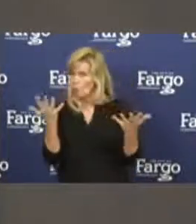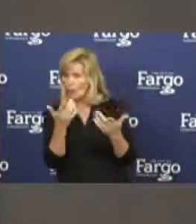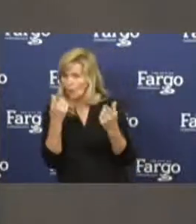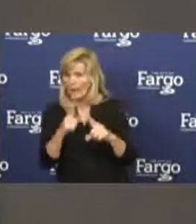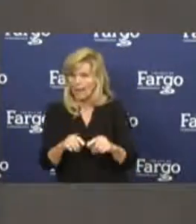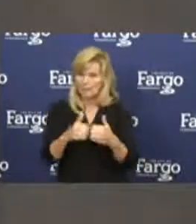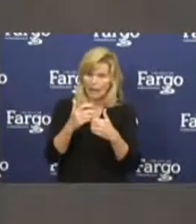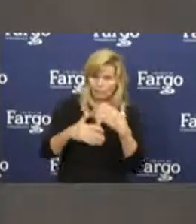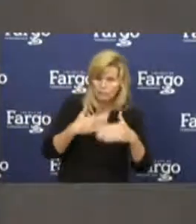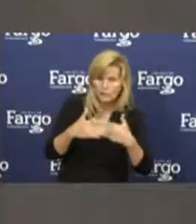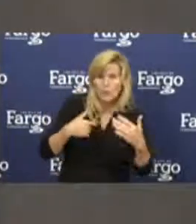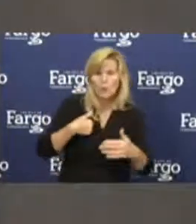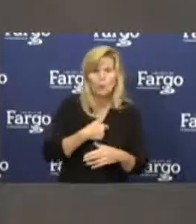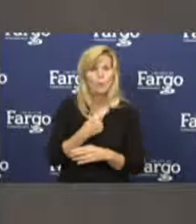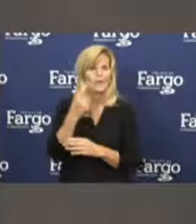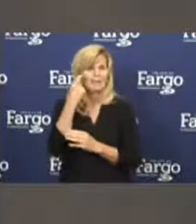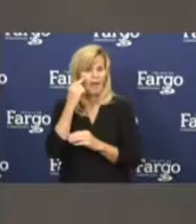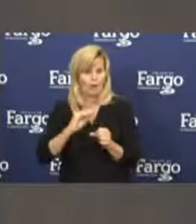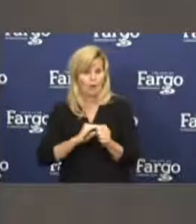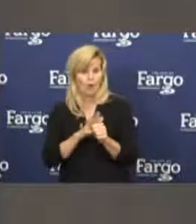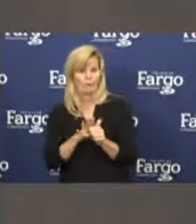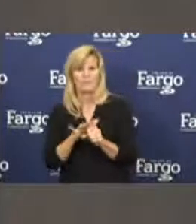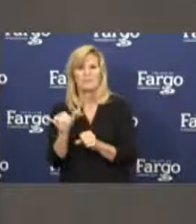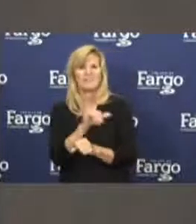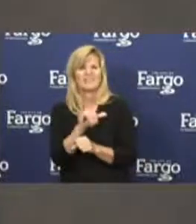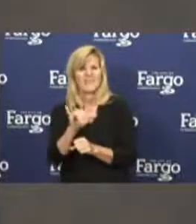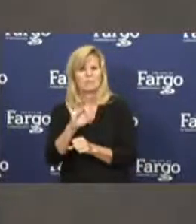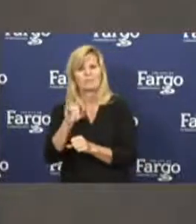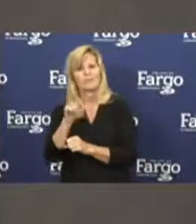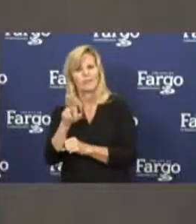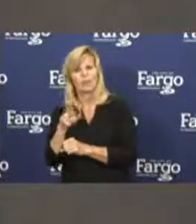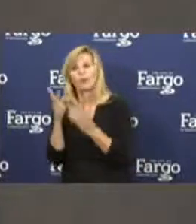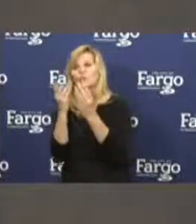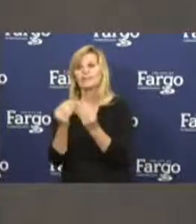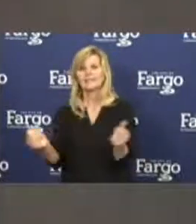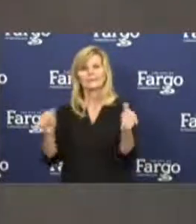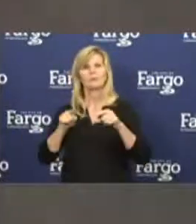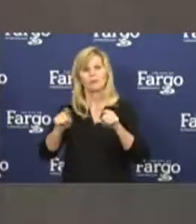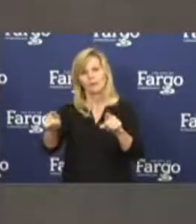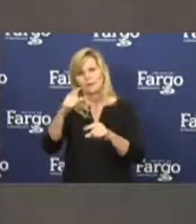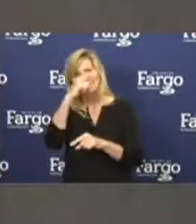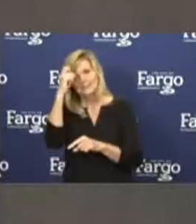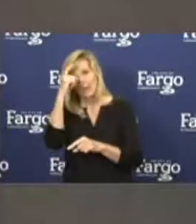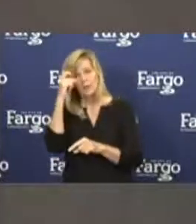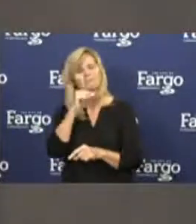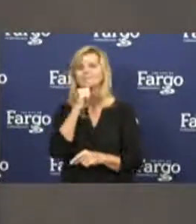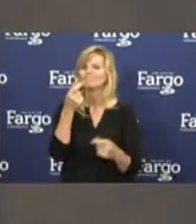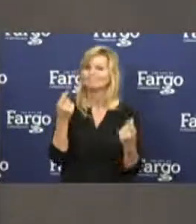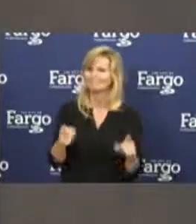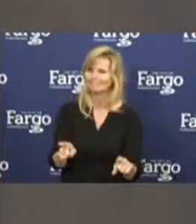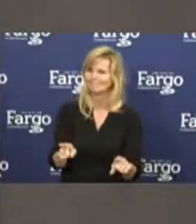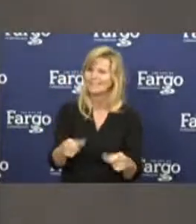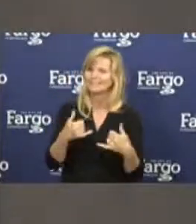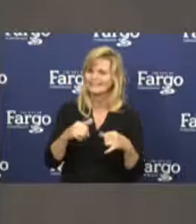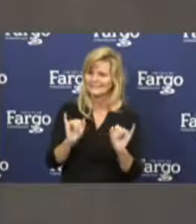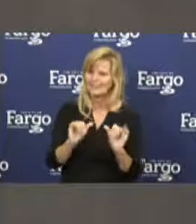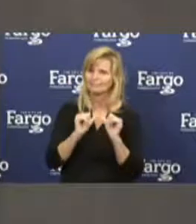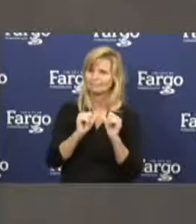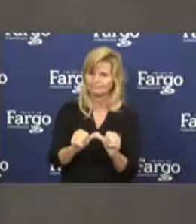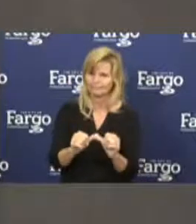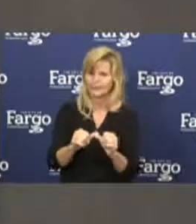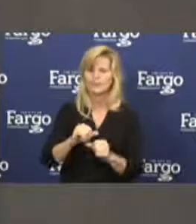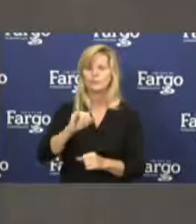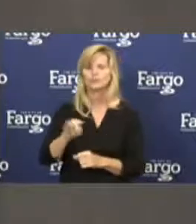hoping that COVID would act like influenza and disappear over the summer months, and clearly that didn't happen. With the 4th of